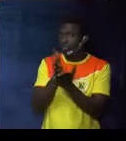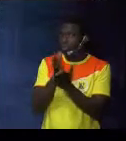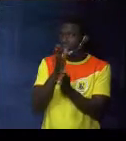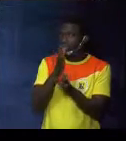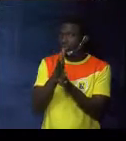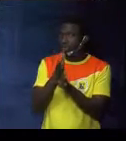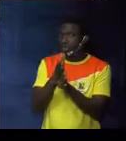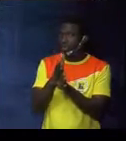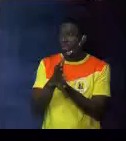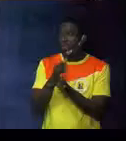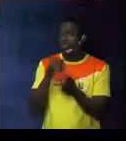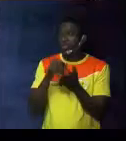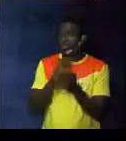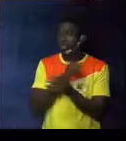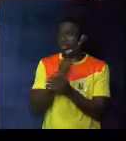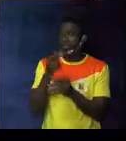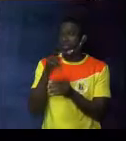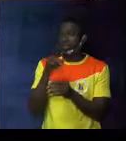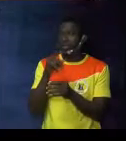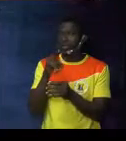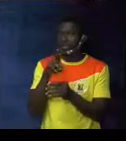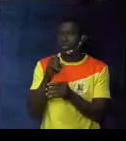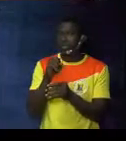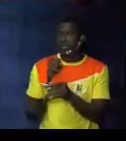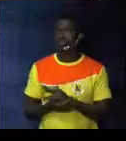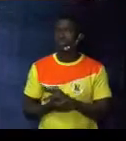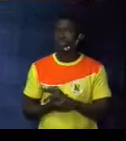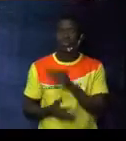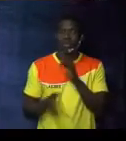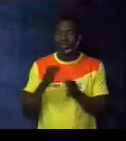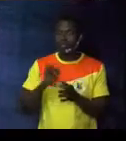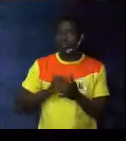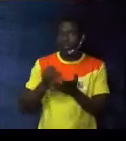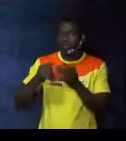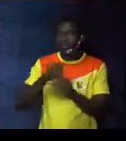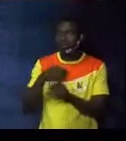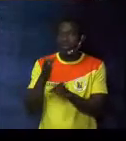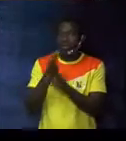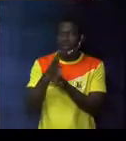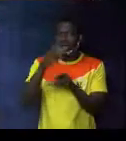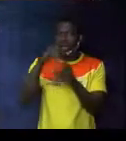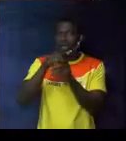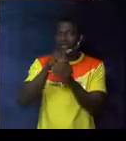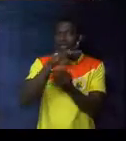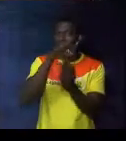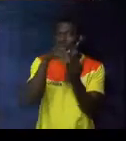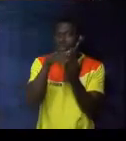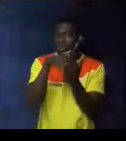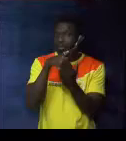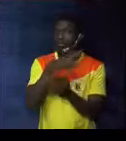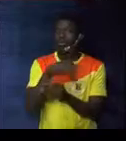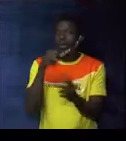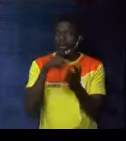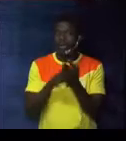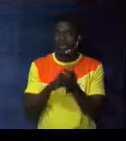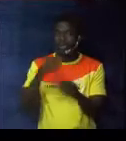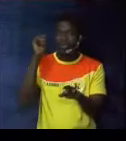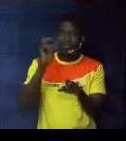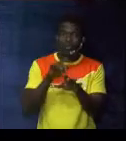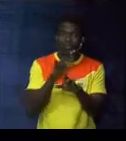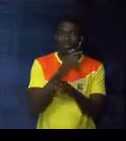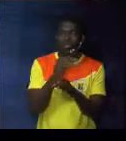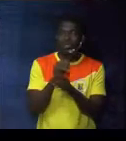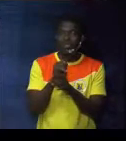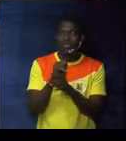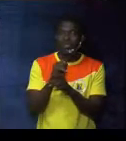point on the circumference, you have a radius. Now, if I draw a straight line inside a circle and